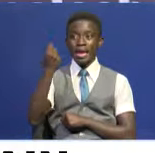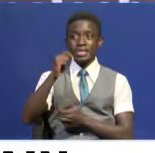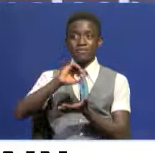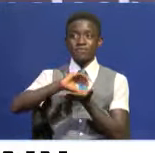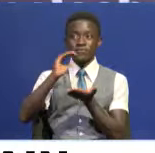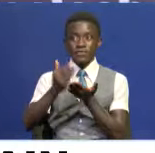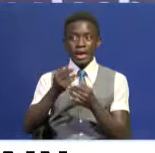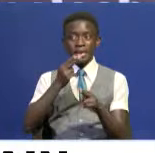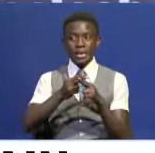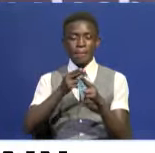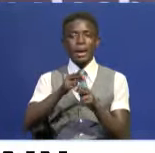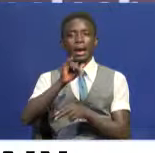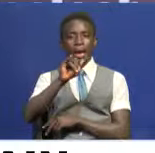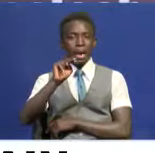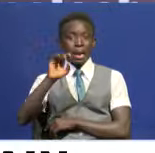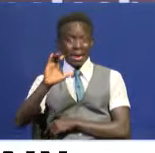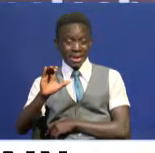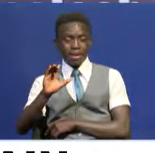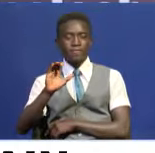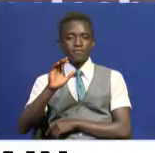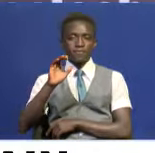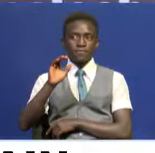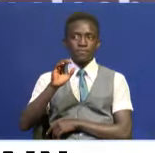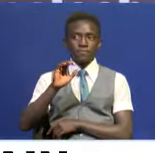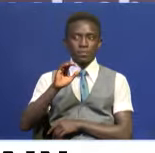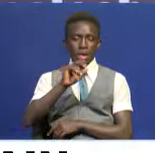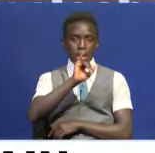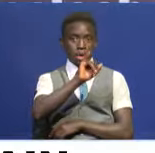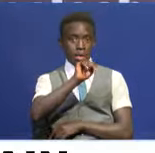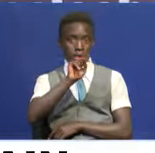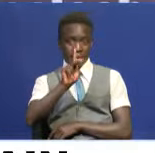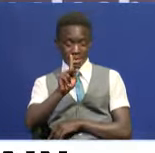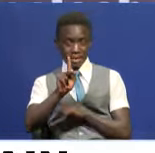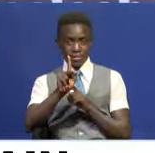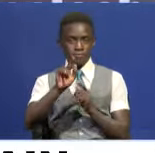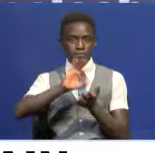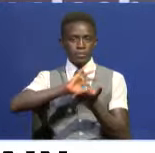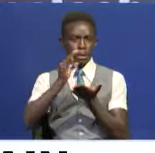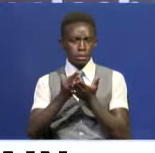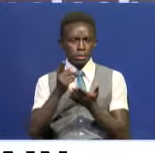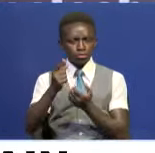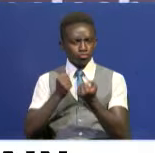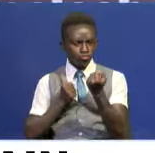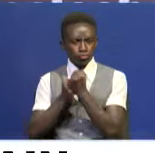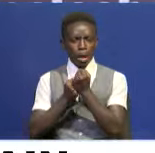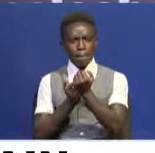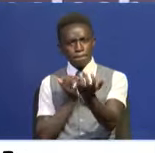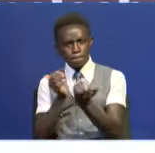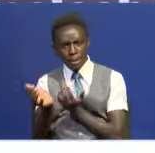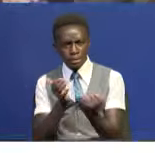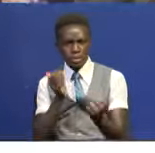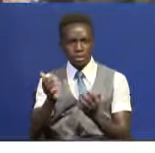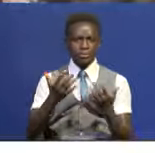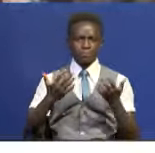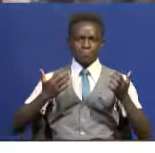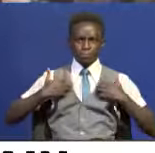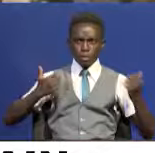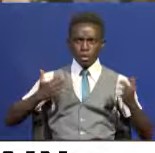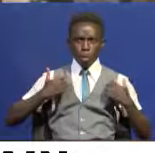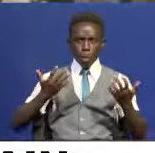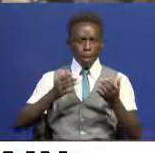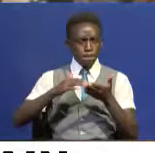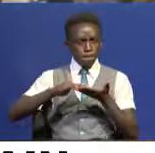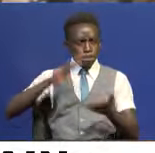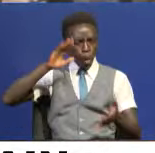Fund, through our USAID KUZA activity that supports the growth of businesses and livestock producing areas. For